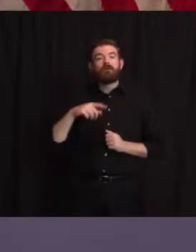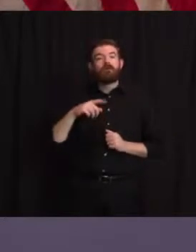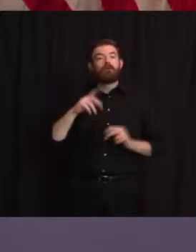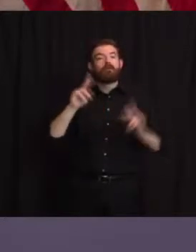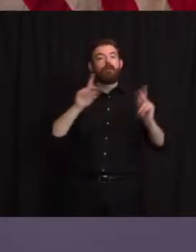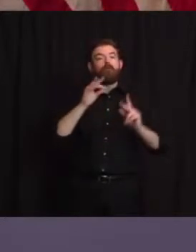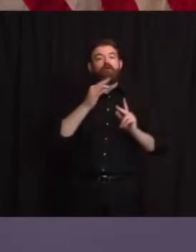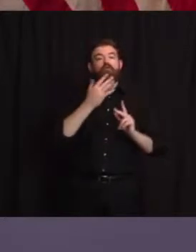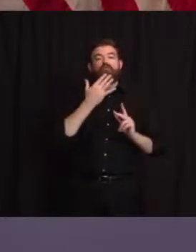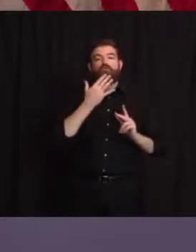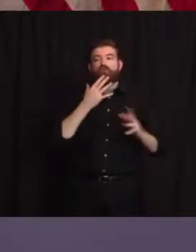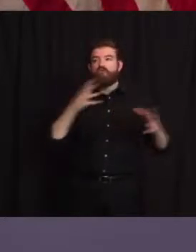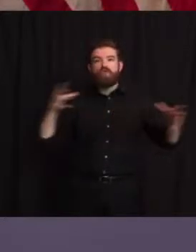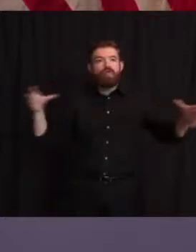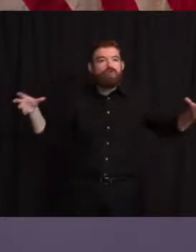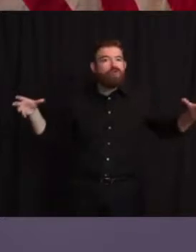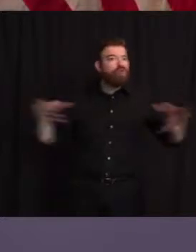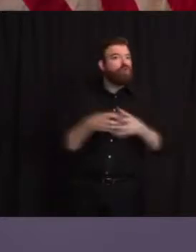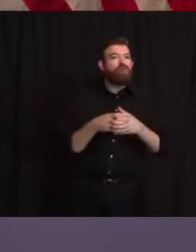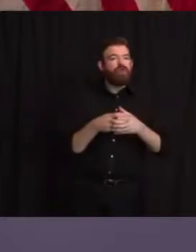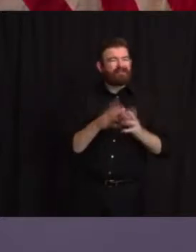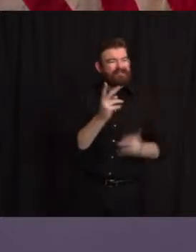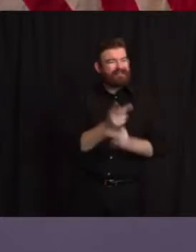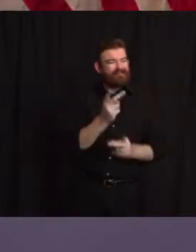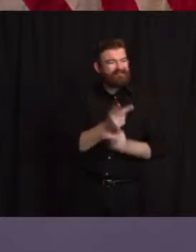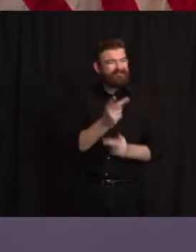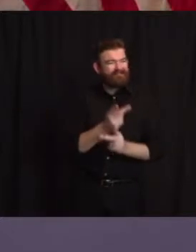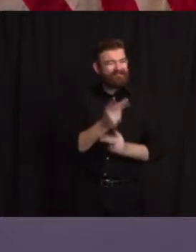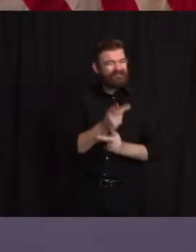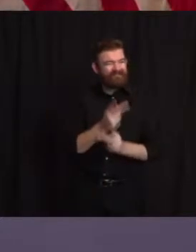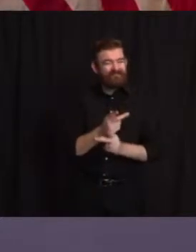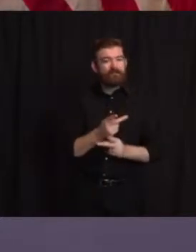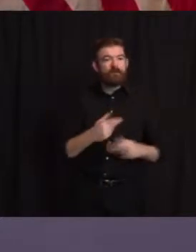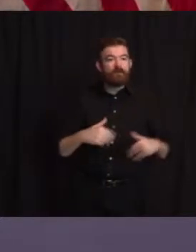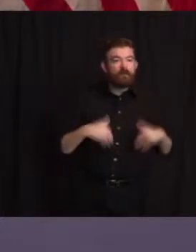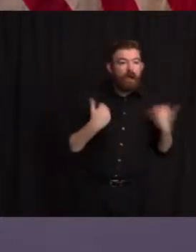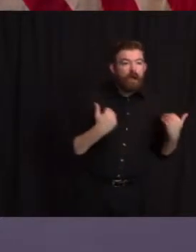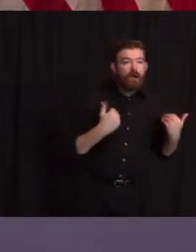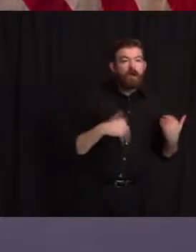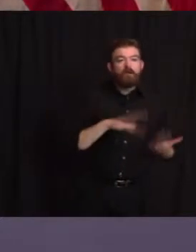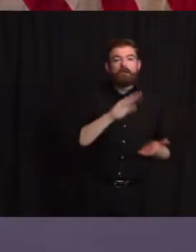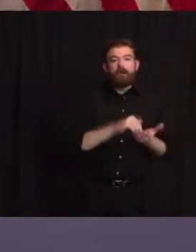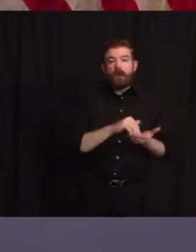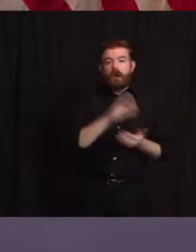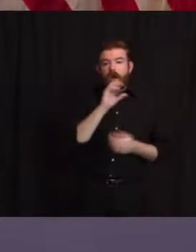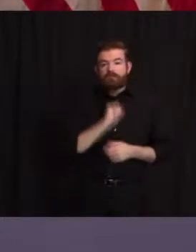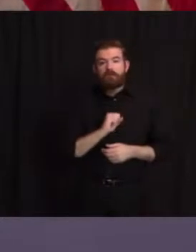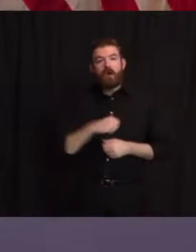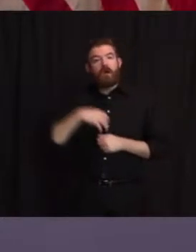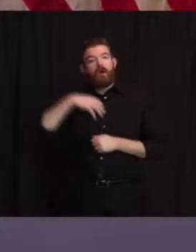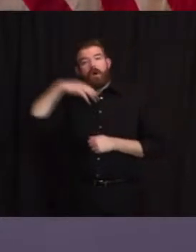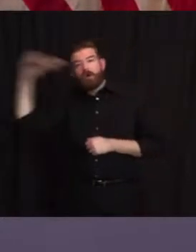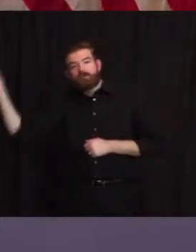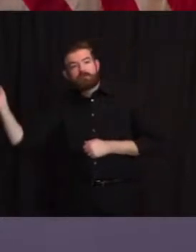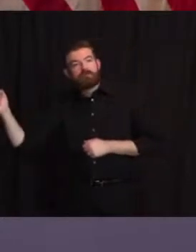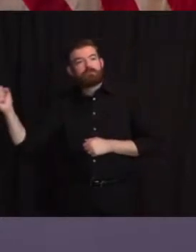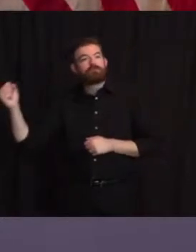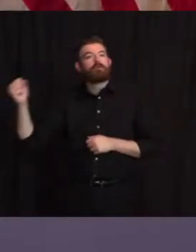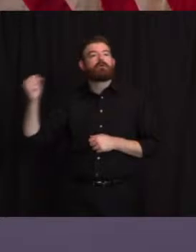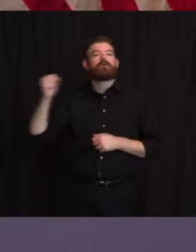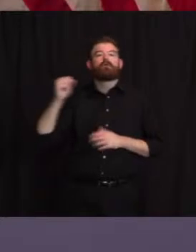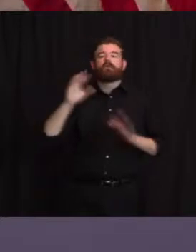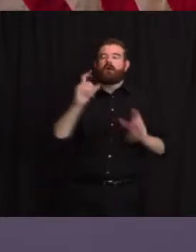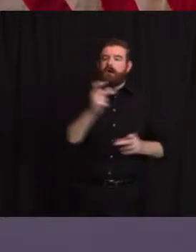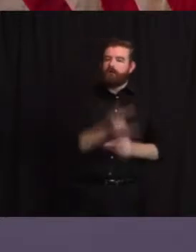one of the biggest challenges you all have asked about education and what's our game plan look like. It's one of the toughest nuts to crack